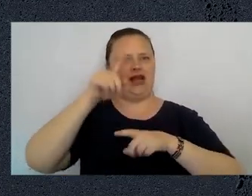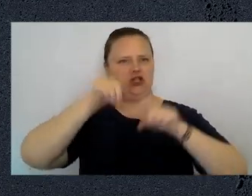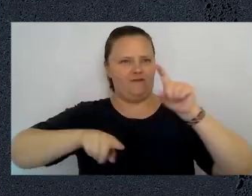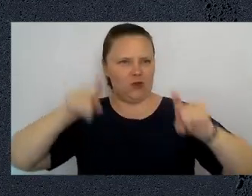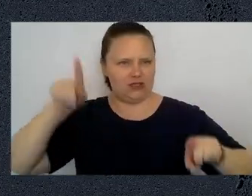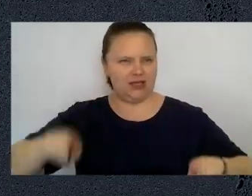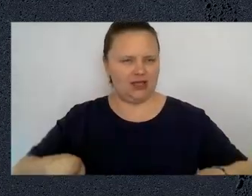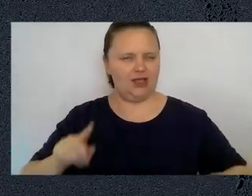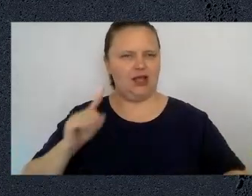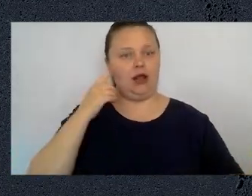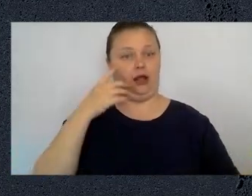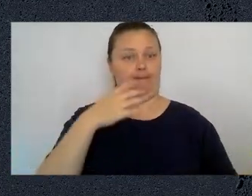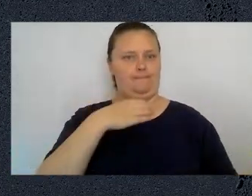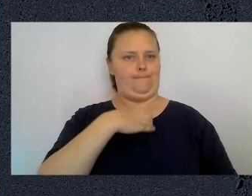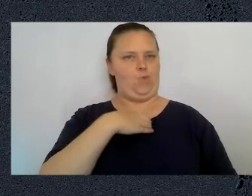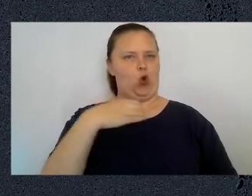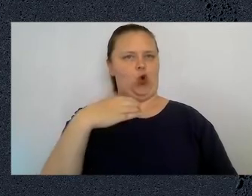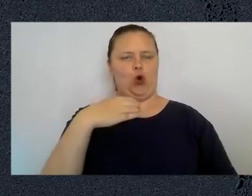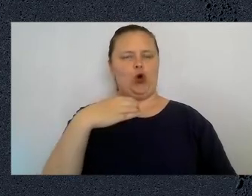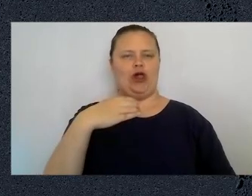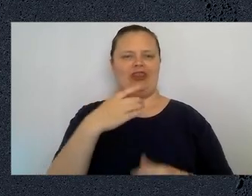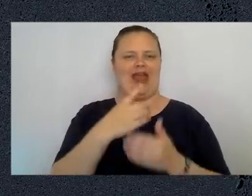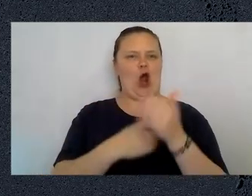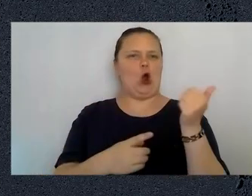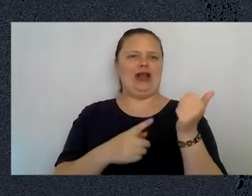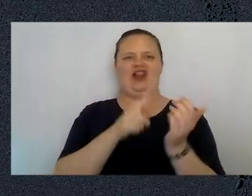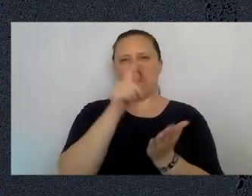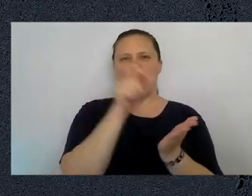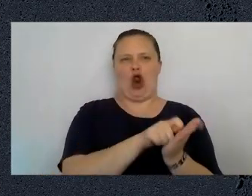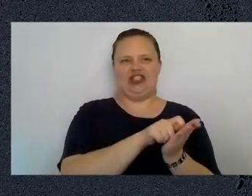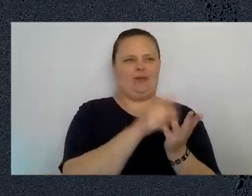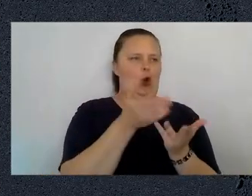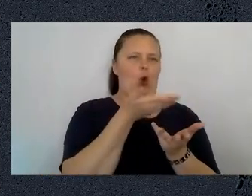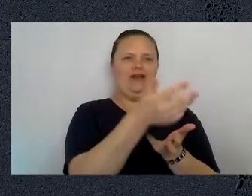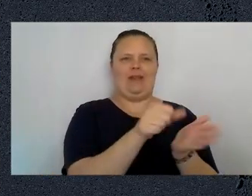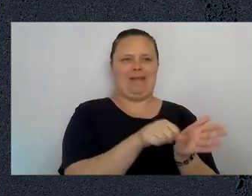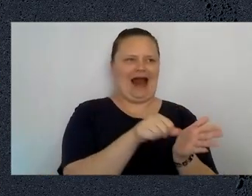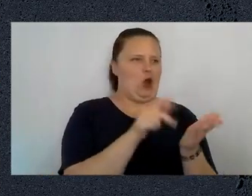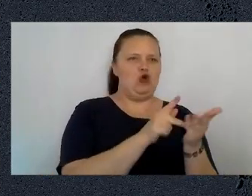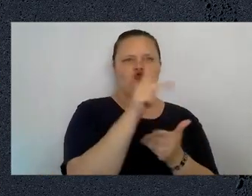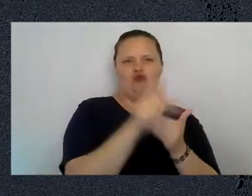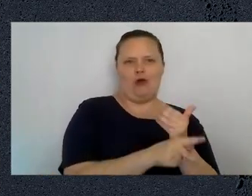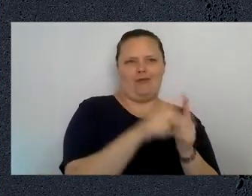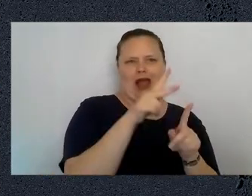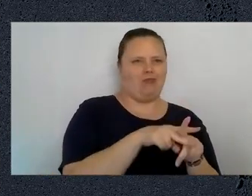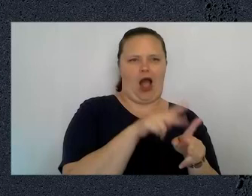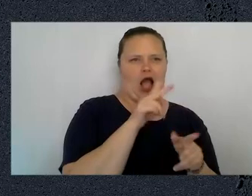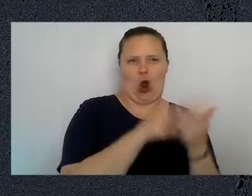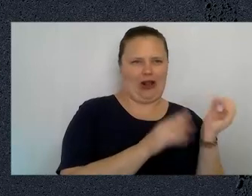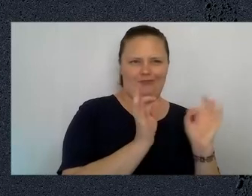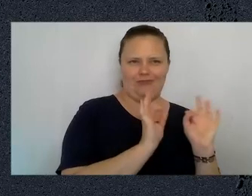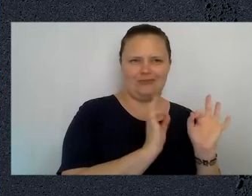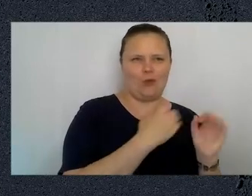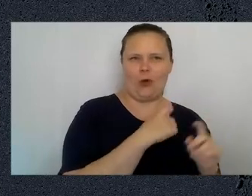about more than just the scholarship or giving you the money or just the program and applying. It's about what